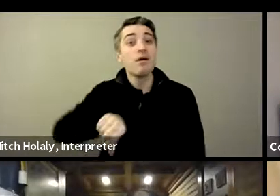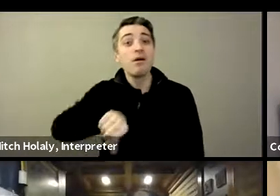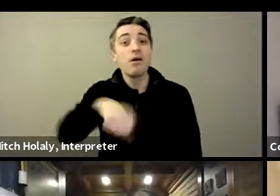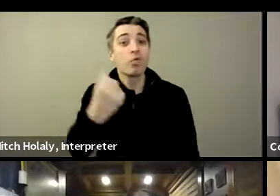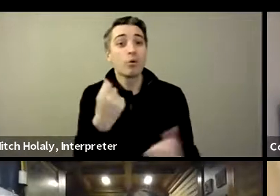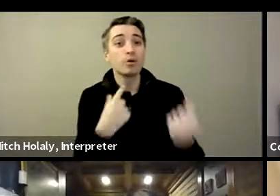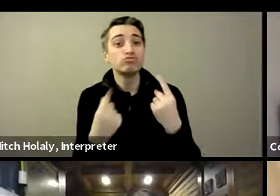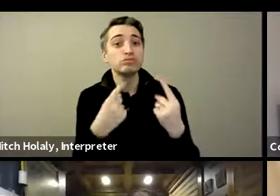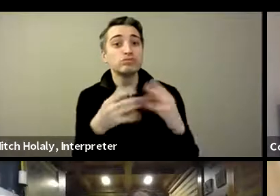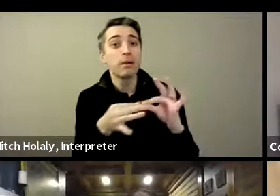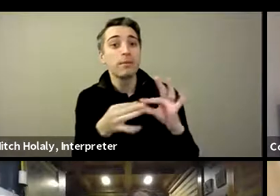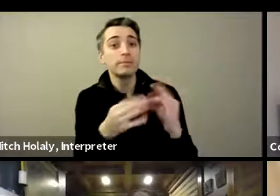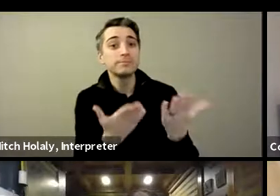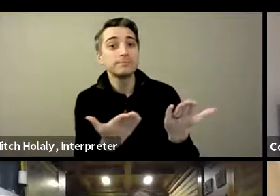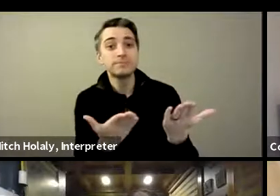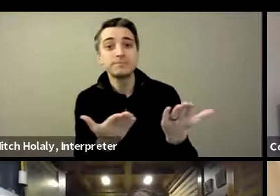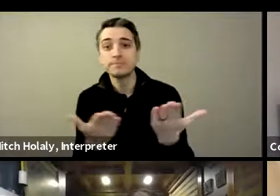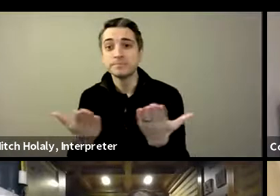Okay.